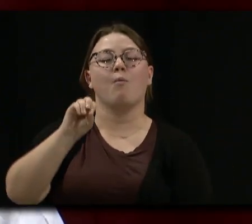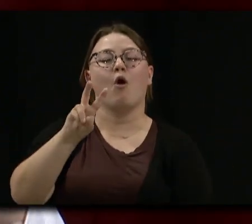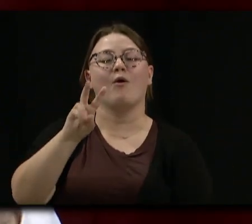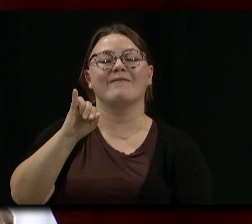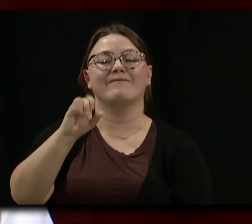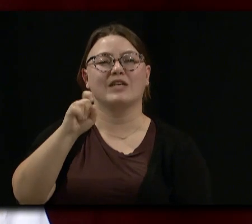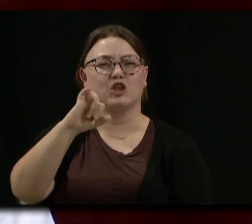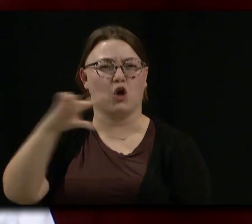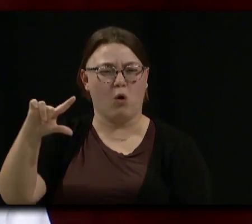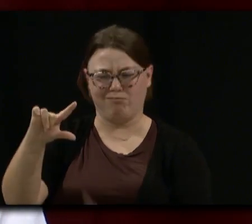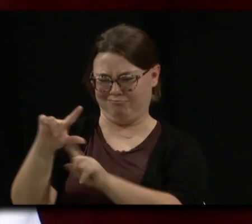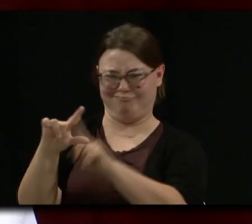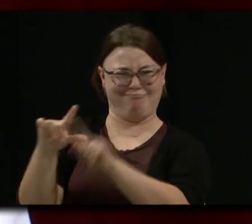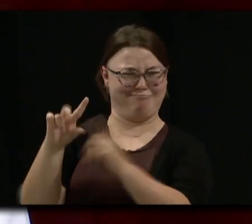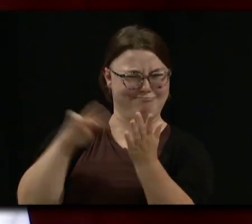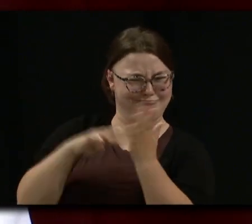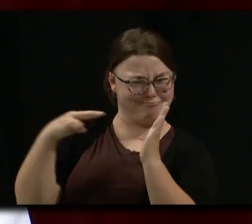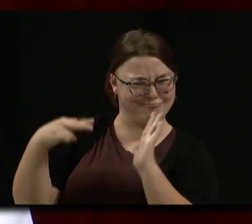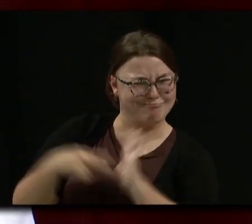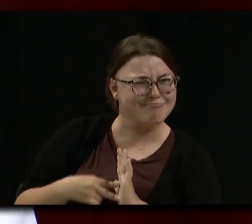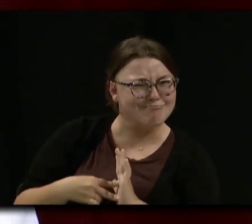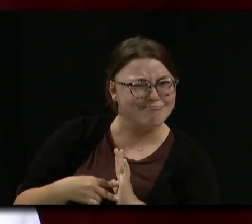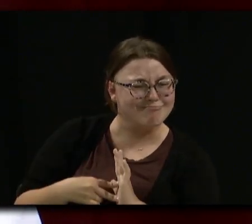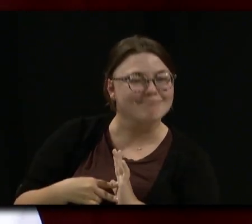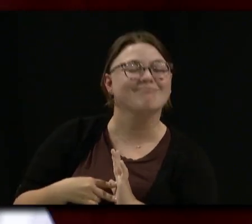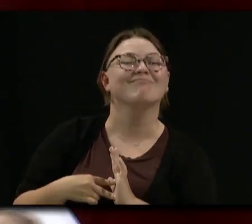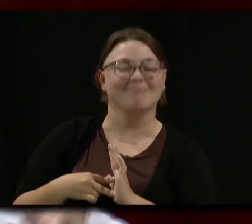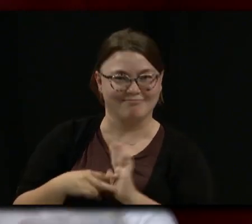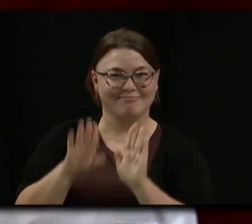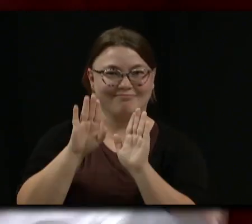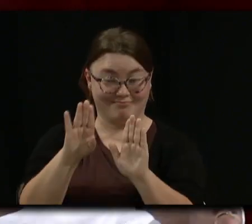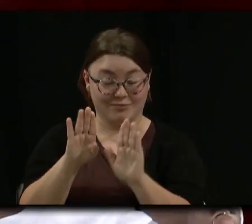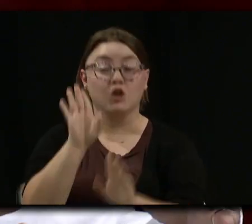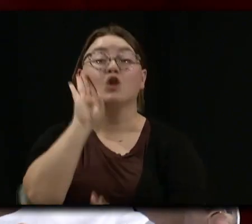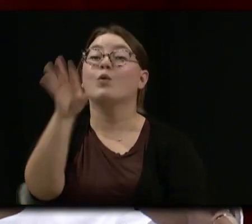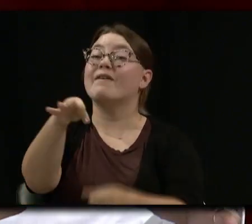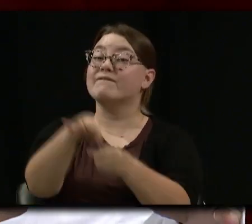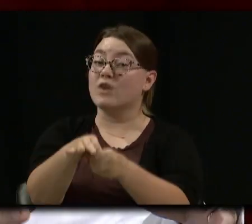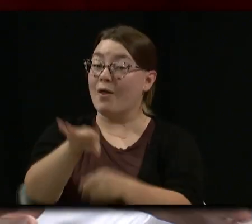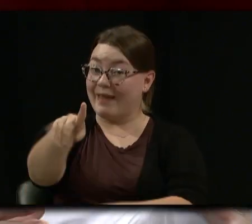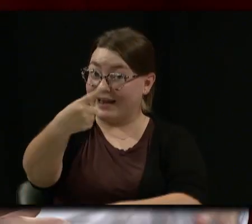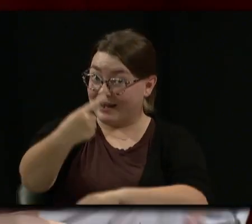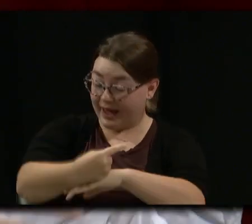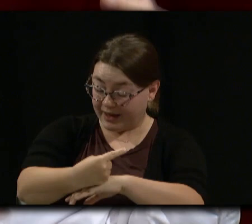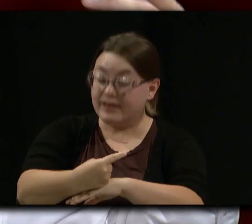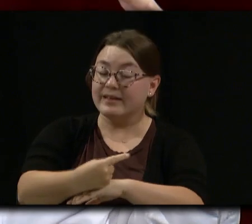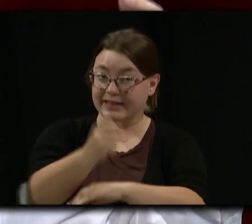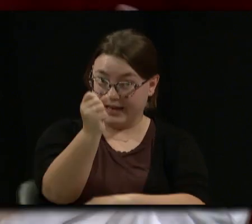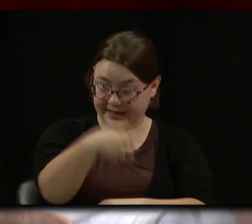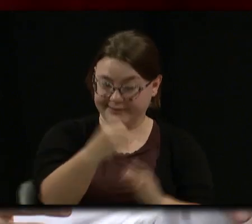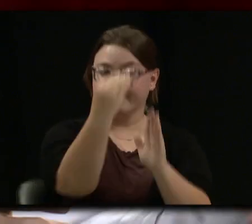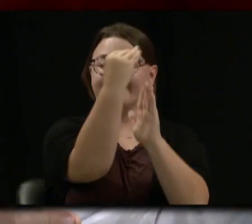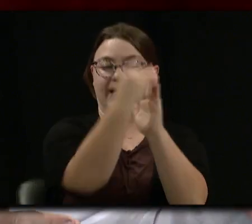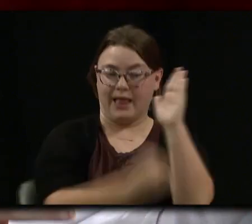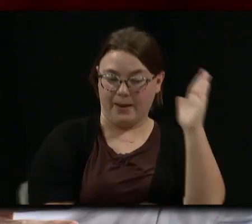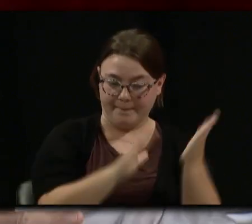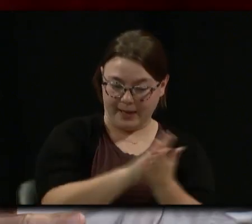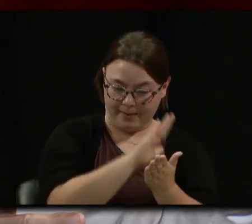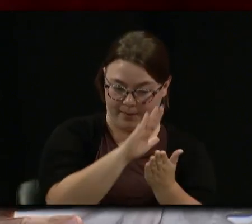think, oh, what does that mean? Provisional simply means that we're going to have you vote, and then we're going to